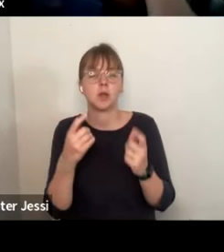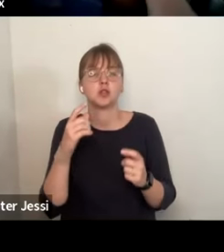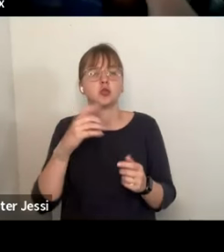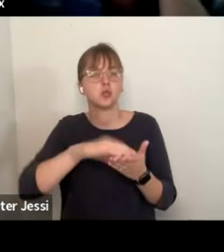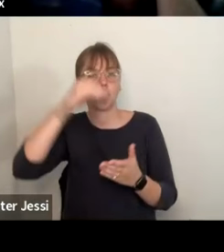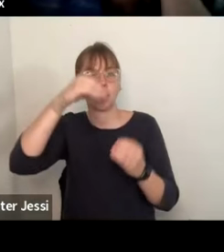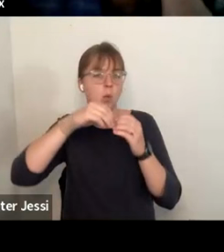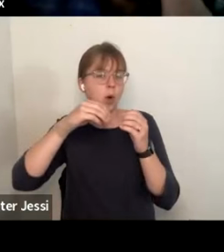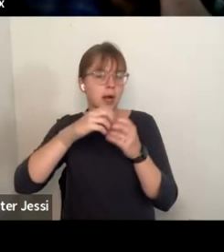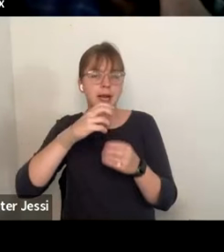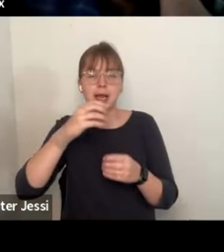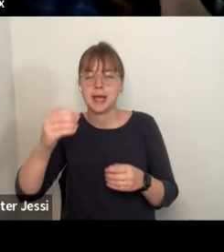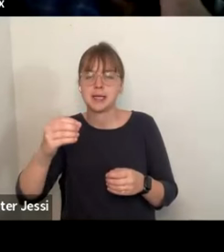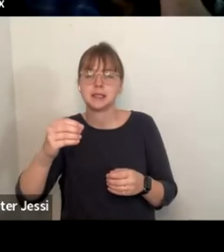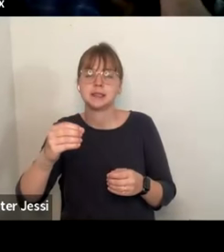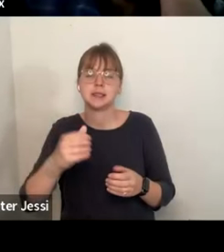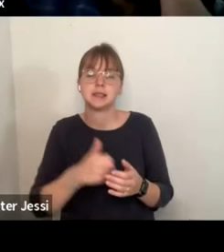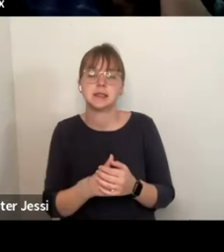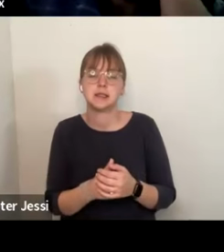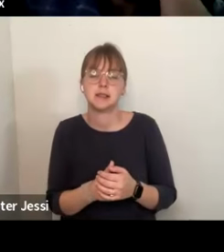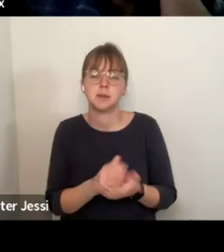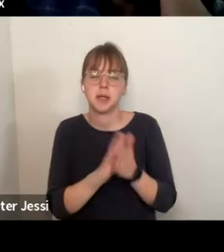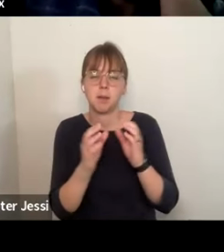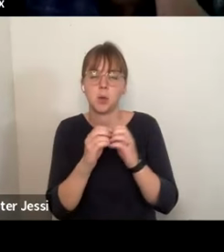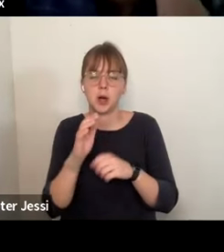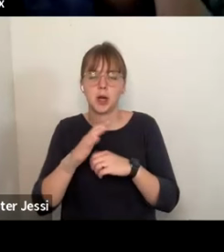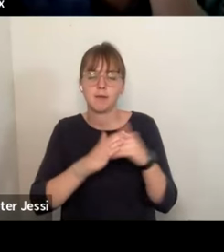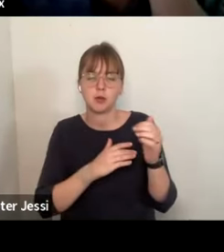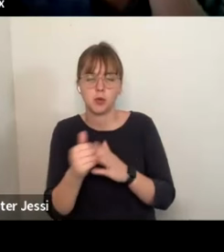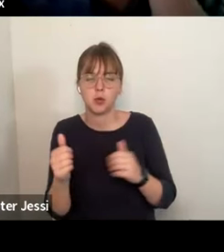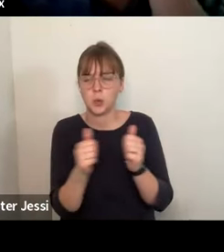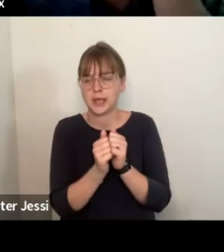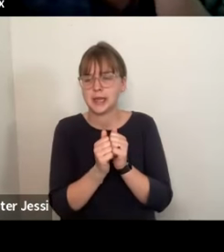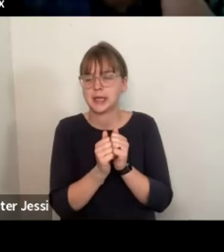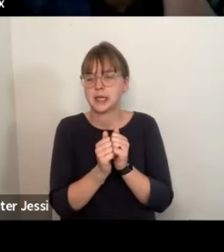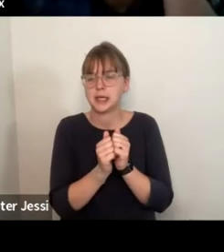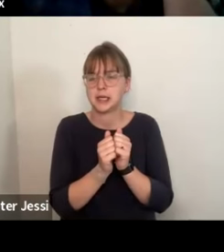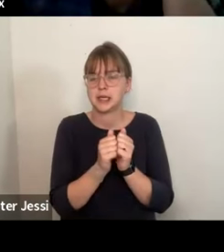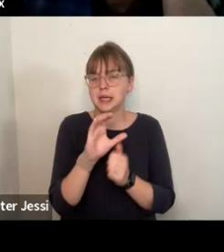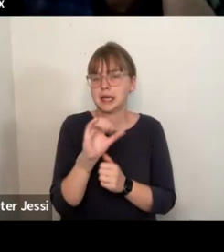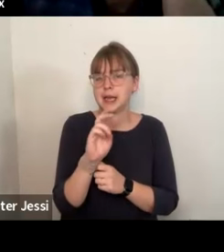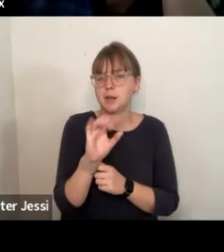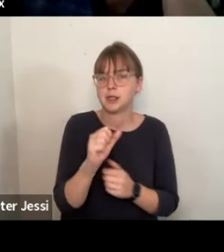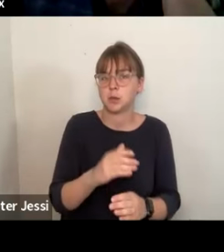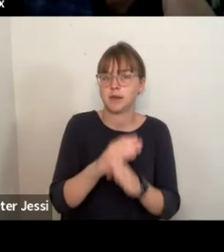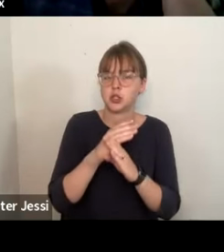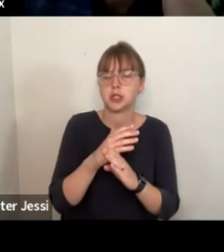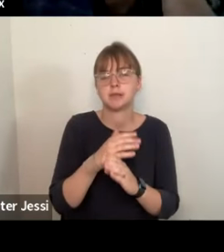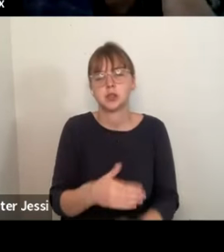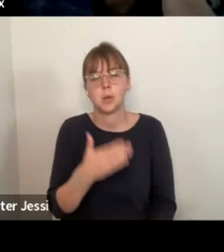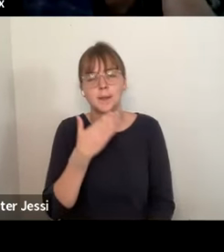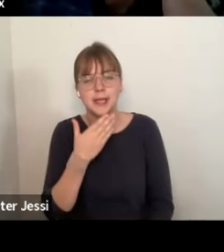and comfort with the material and with cannabis prevention. And with